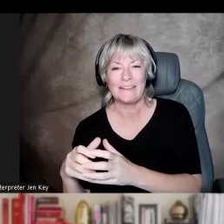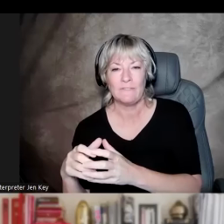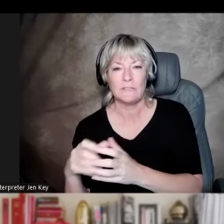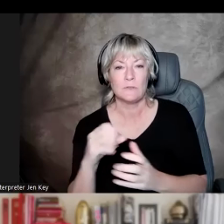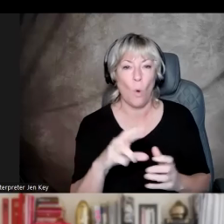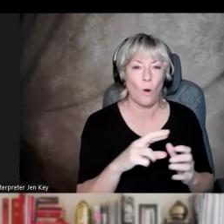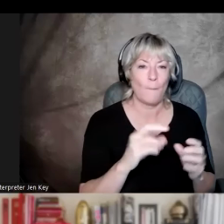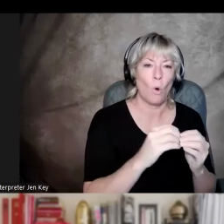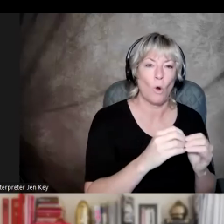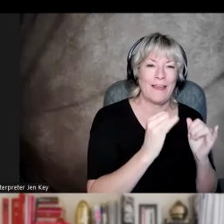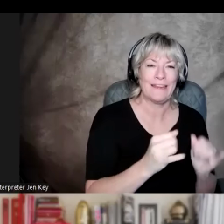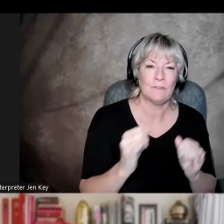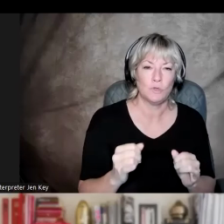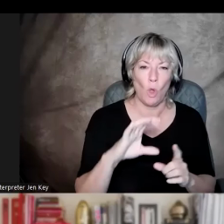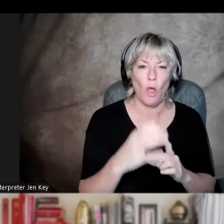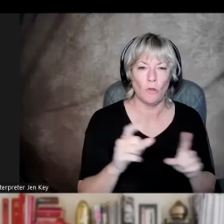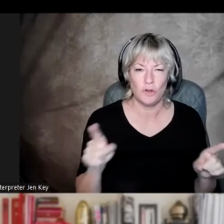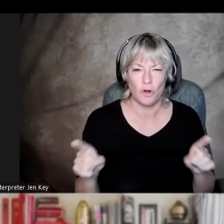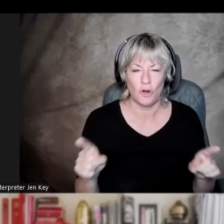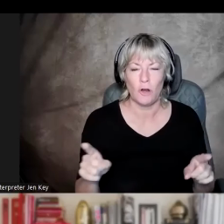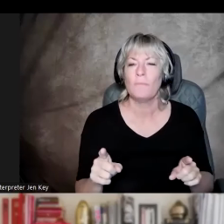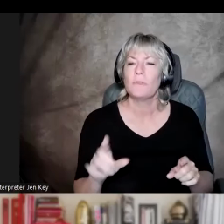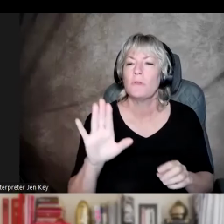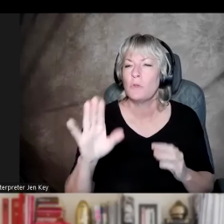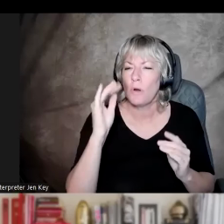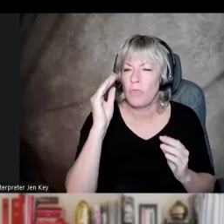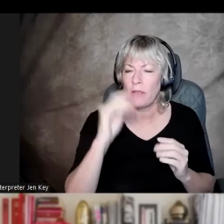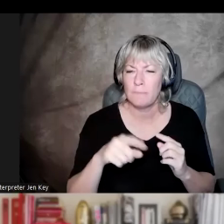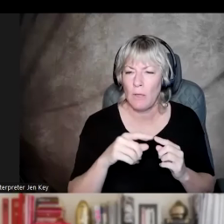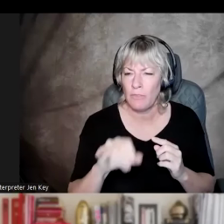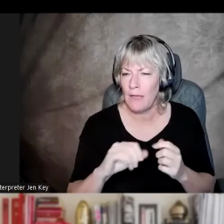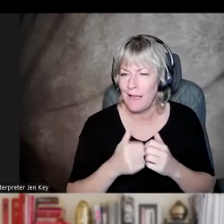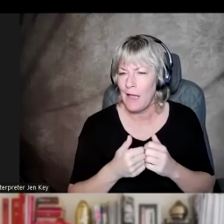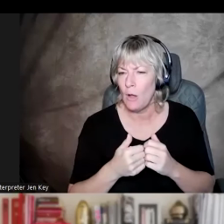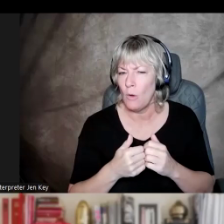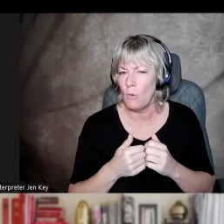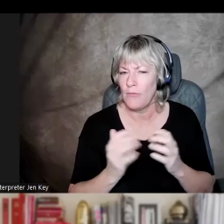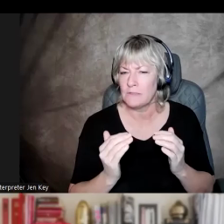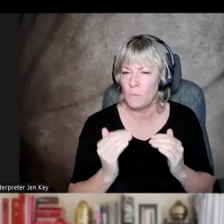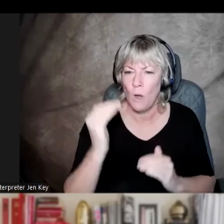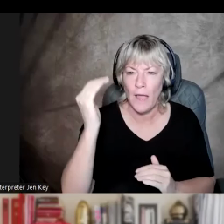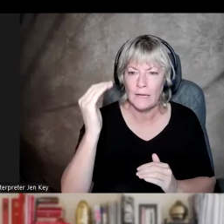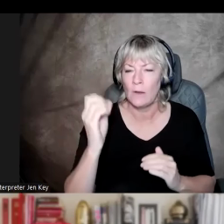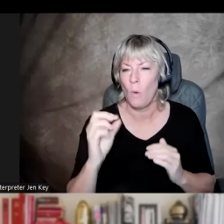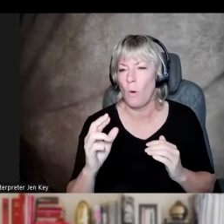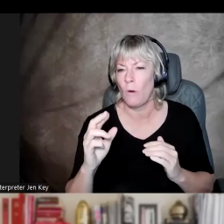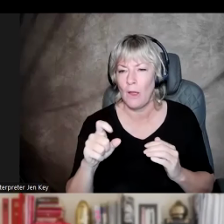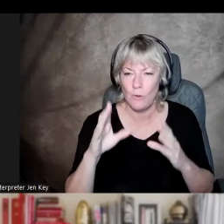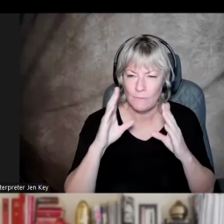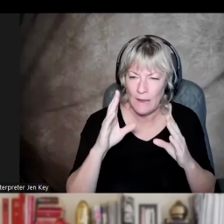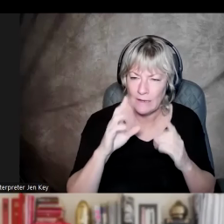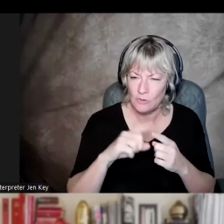individualistic culture, and so I wanted to see your thoughts on that and how that is widening the gap, or how that has to be paid attention